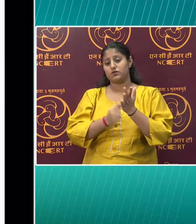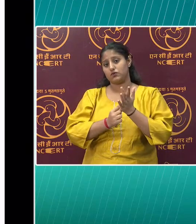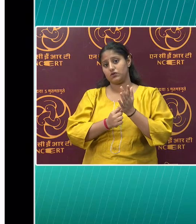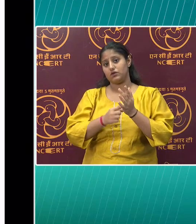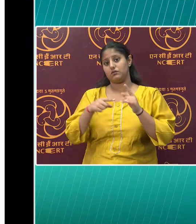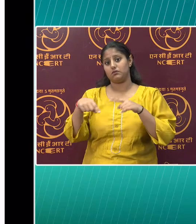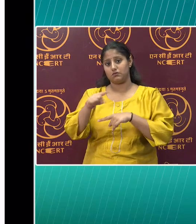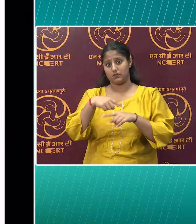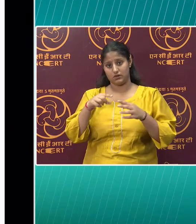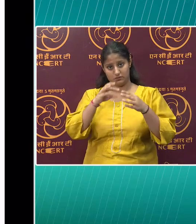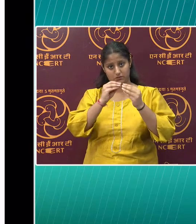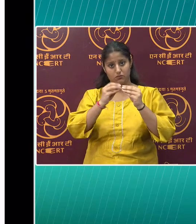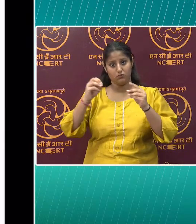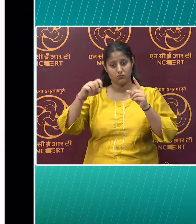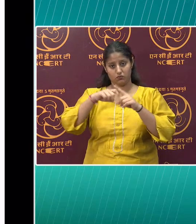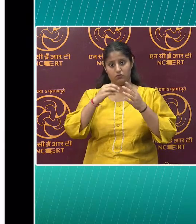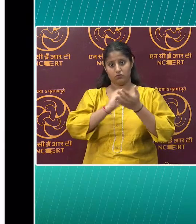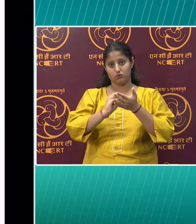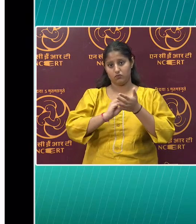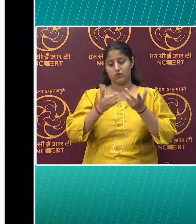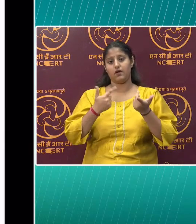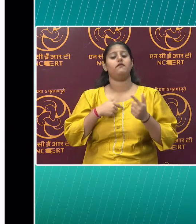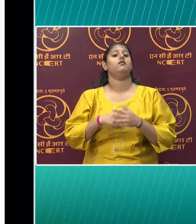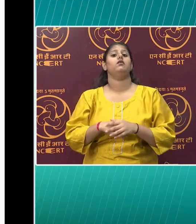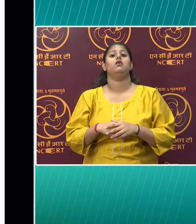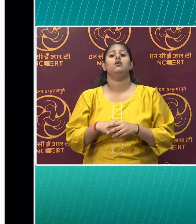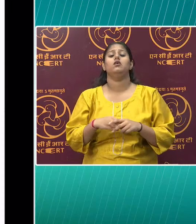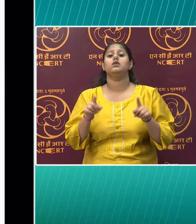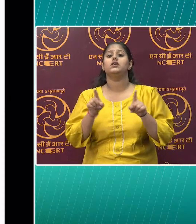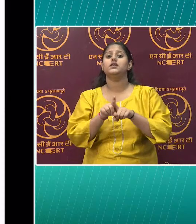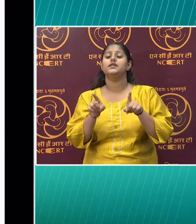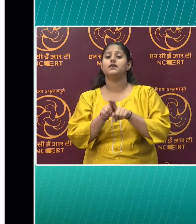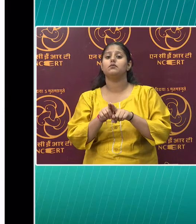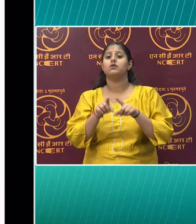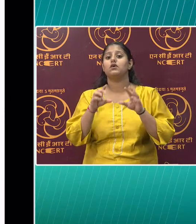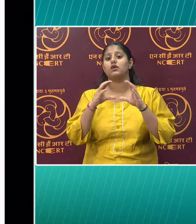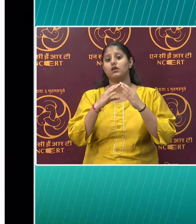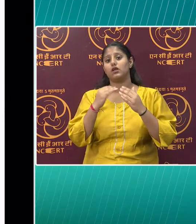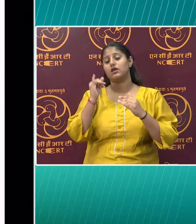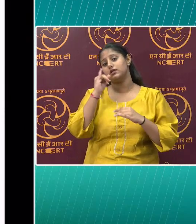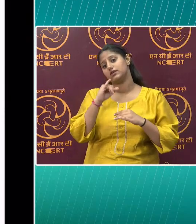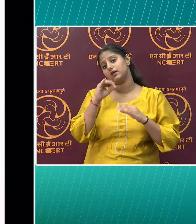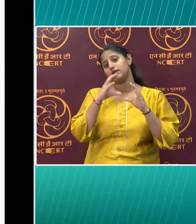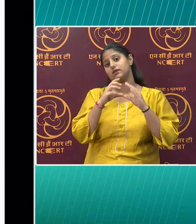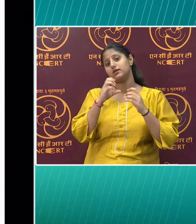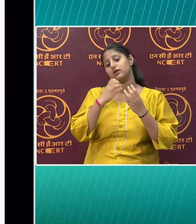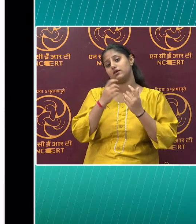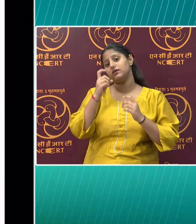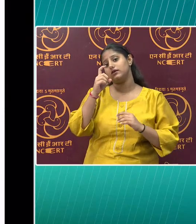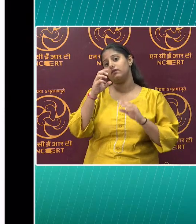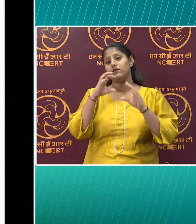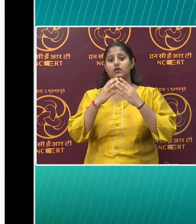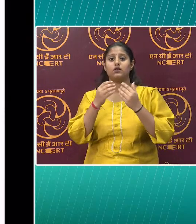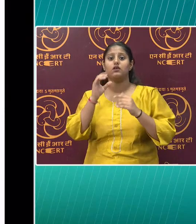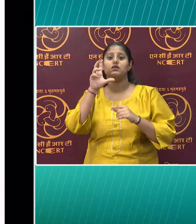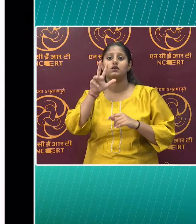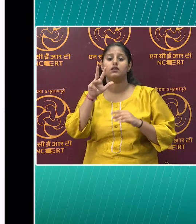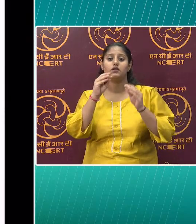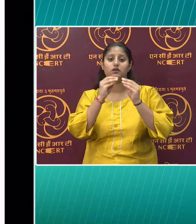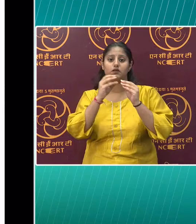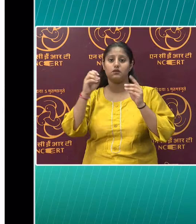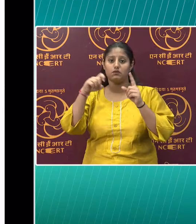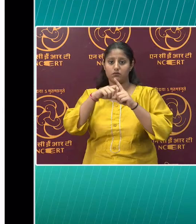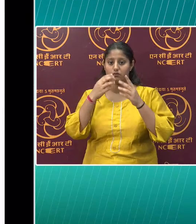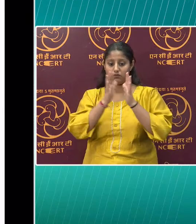artificial intelligence, use of applications in the grade 6th, 7th, and 8th books. Yeah, I saw that you've